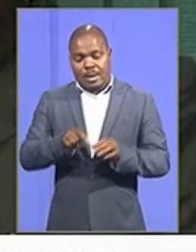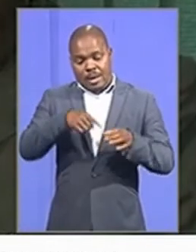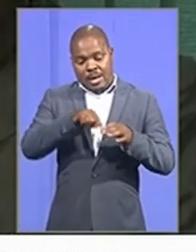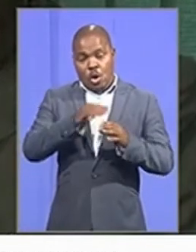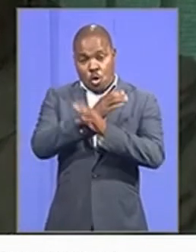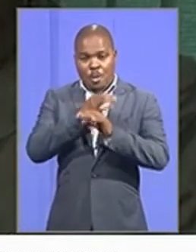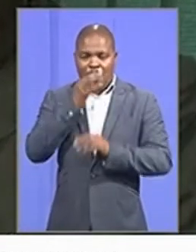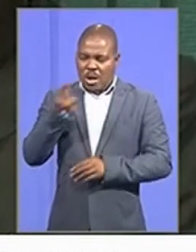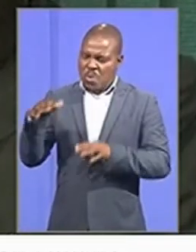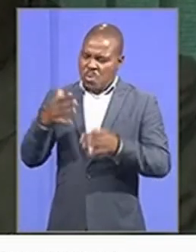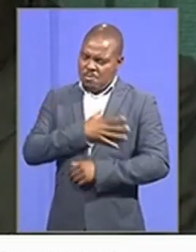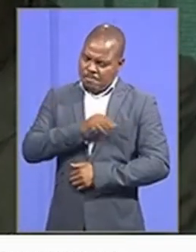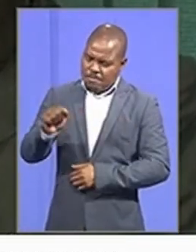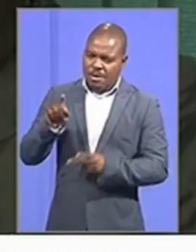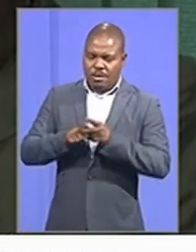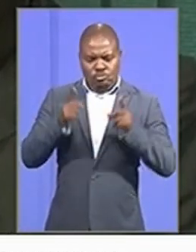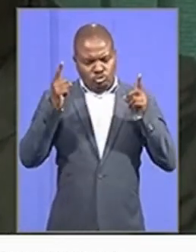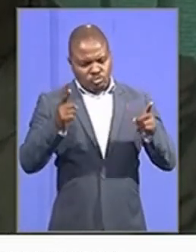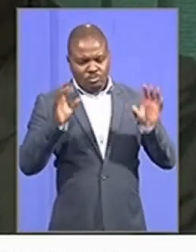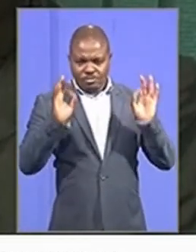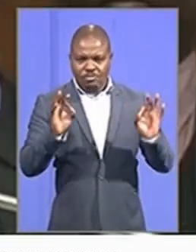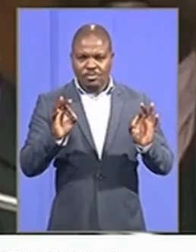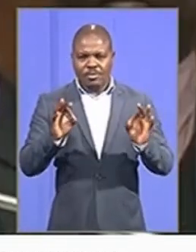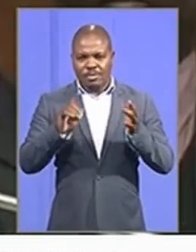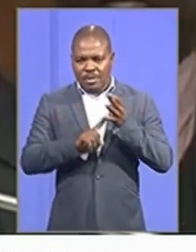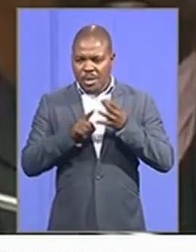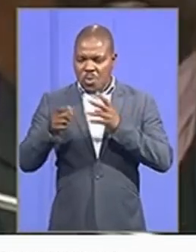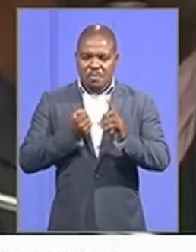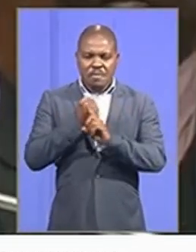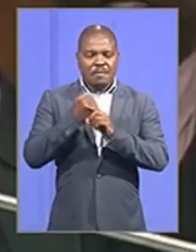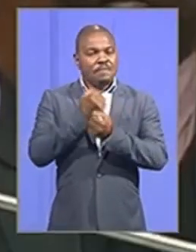Kaunda jaaka mogaka mona ya ditaelo ebile gape e ne e le molwela kgololesego.